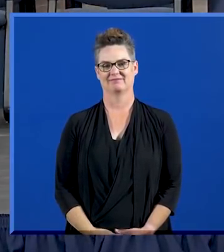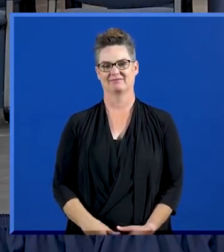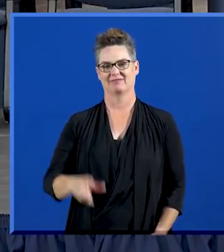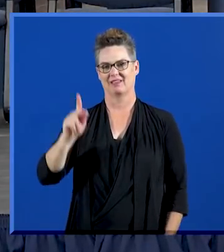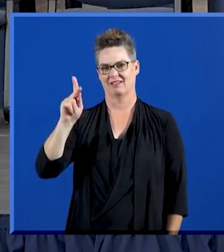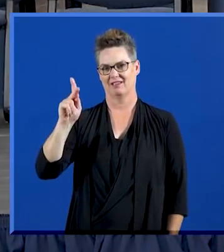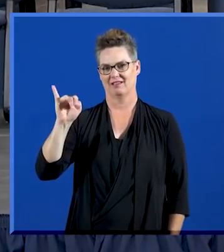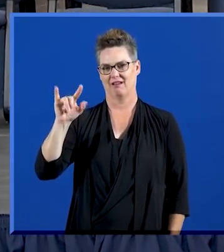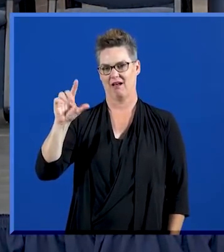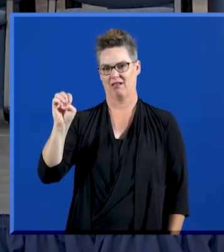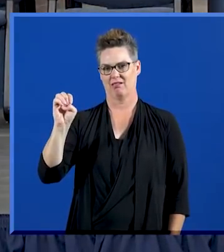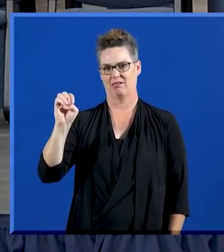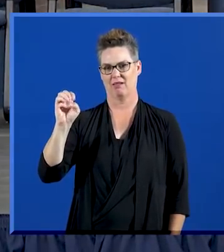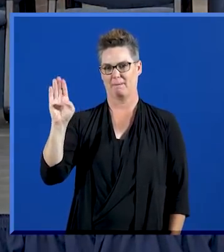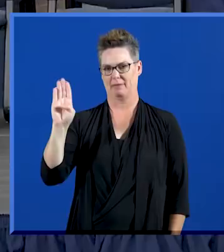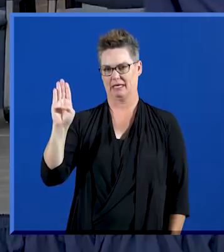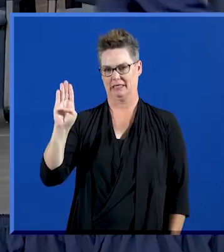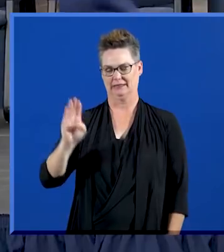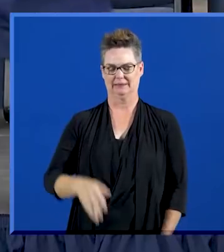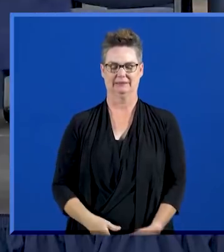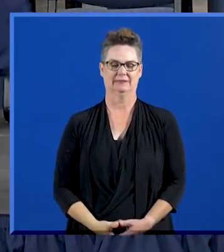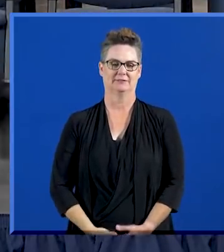Kyle Bennett.